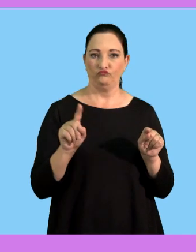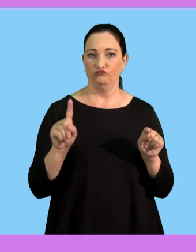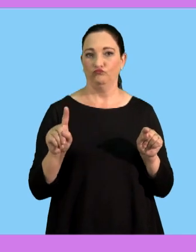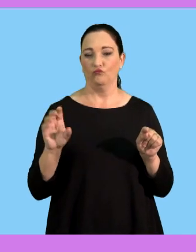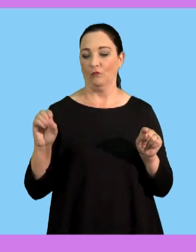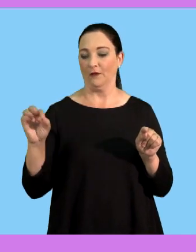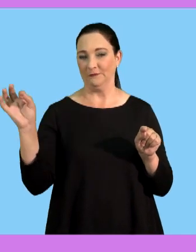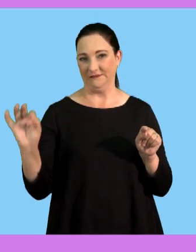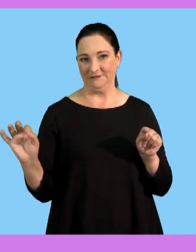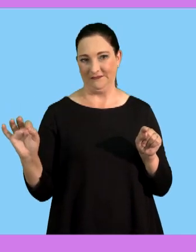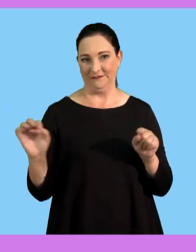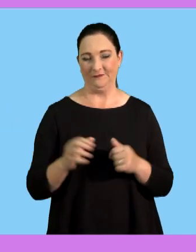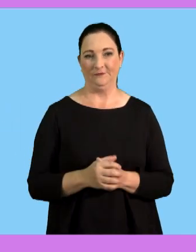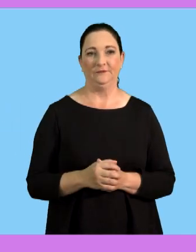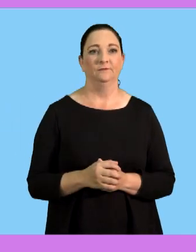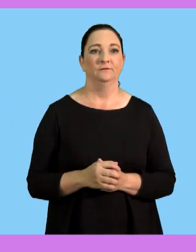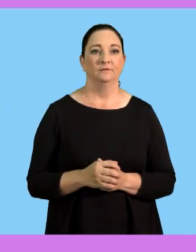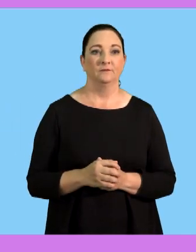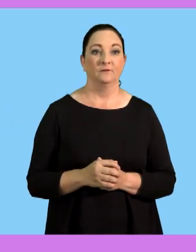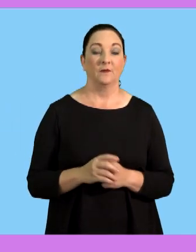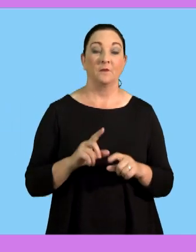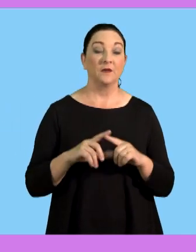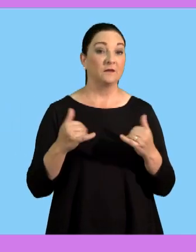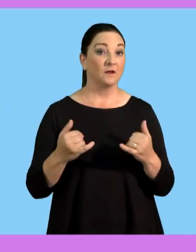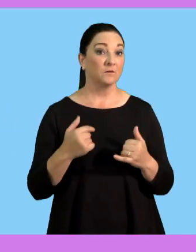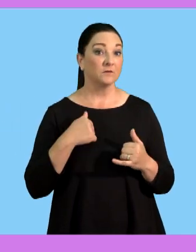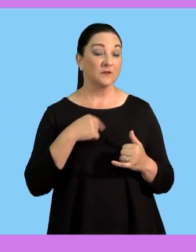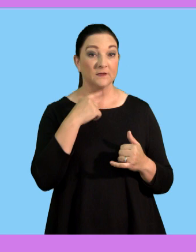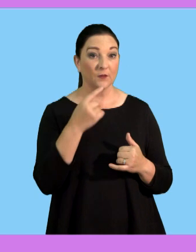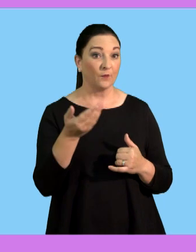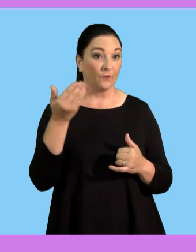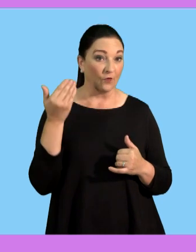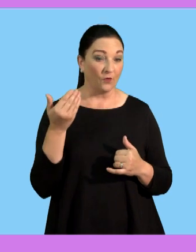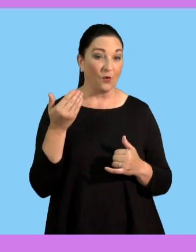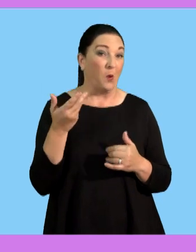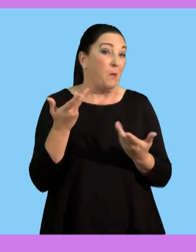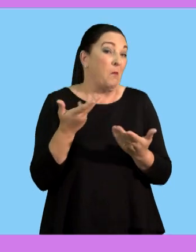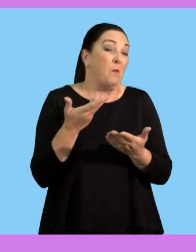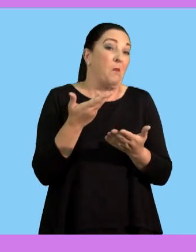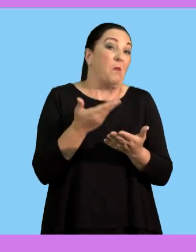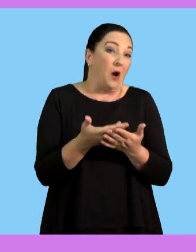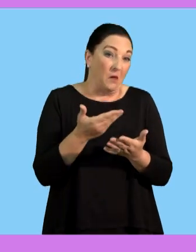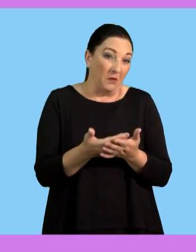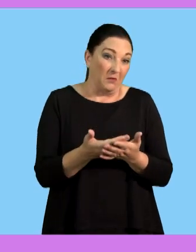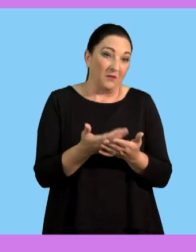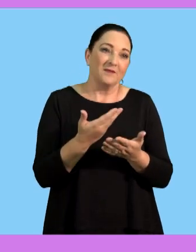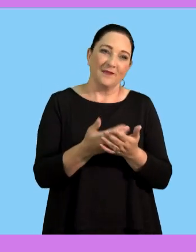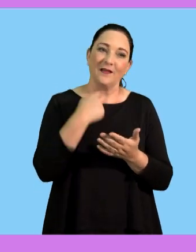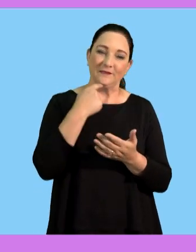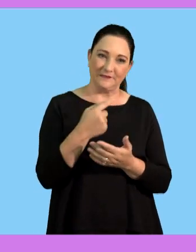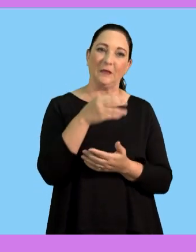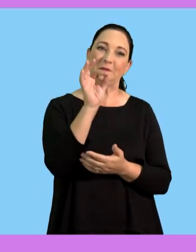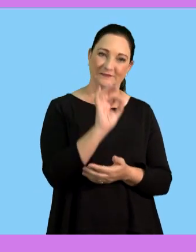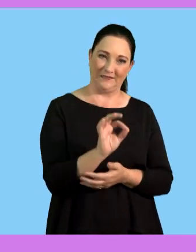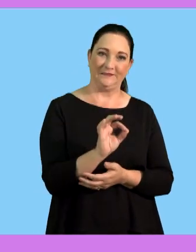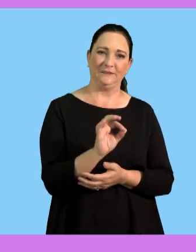up to 100%. Now, if you look back at what I said earlier on, we said probability can be expressed as a